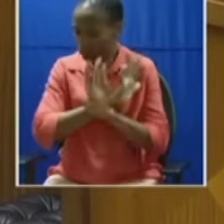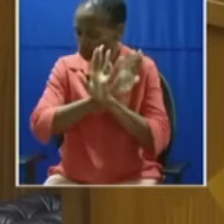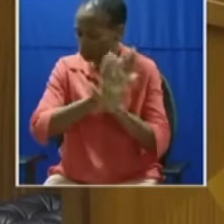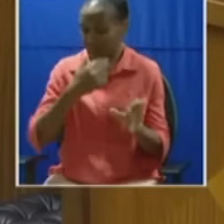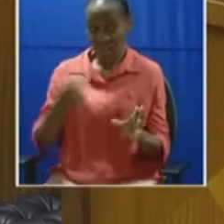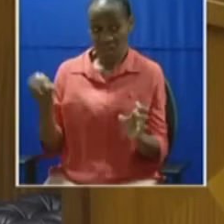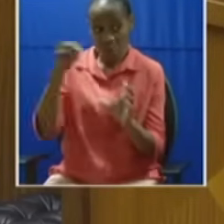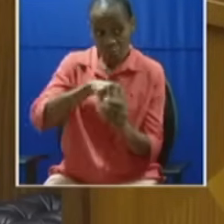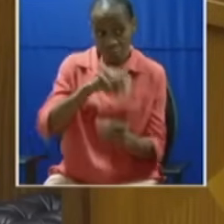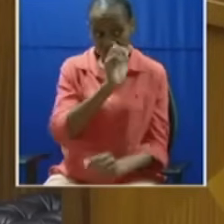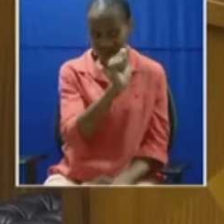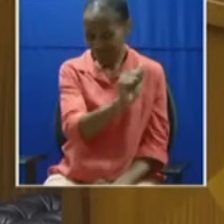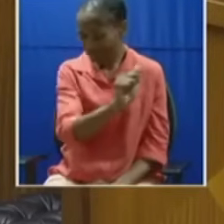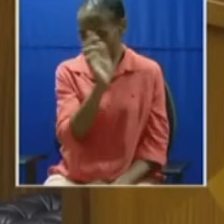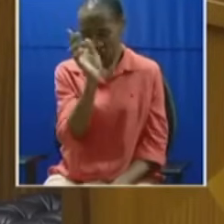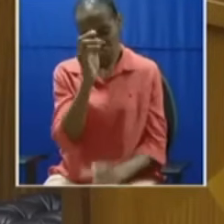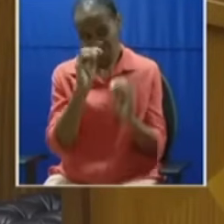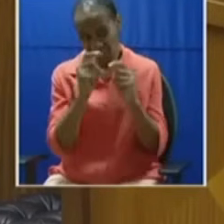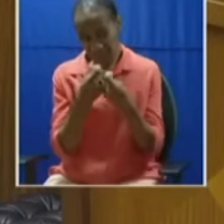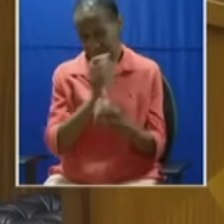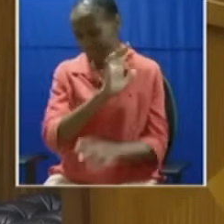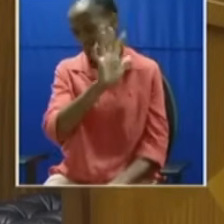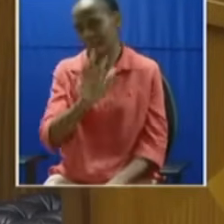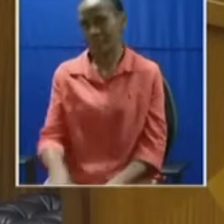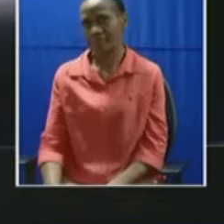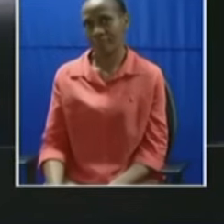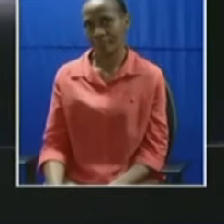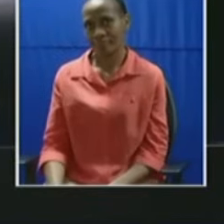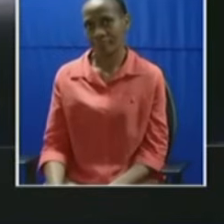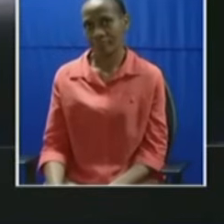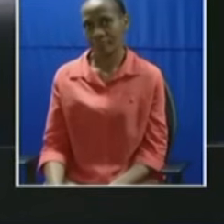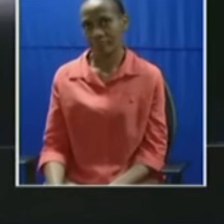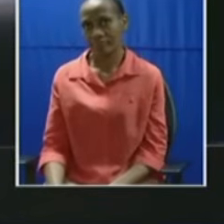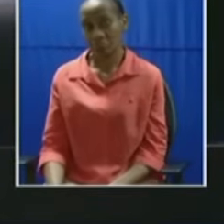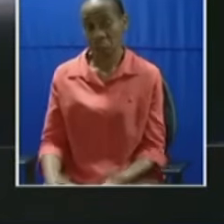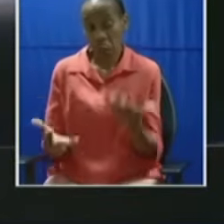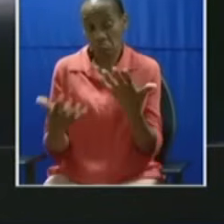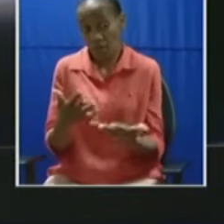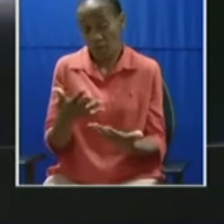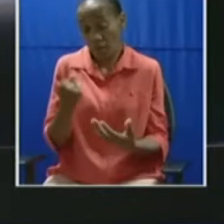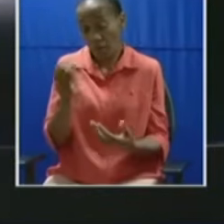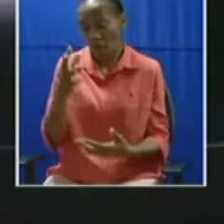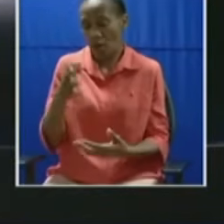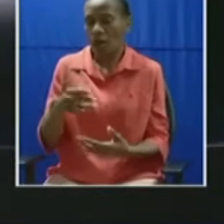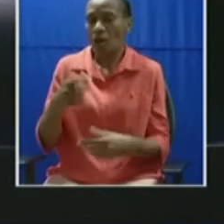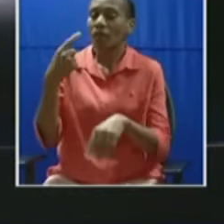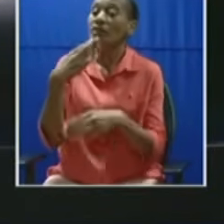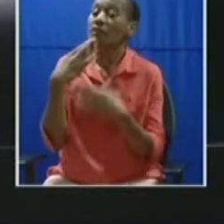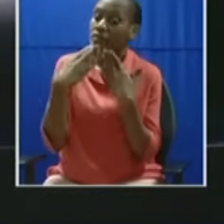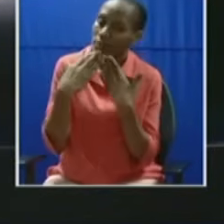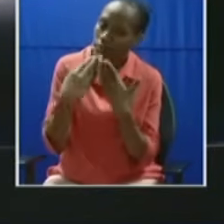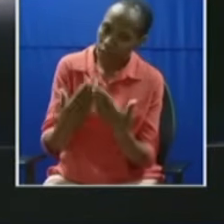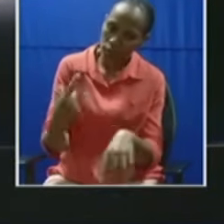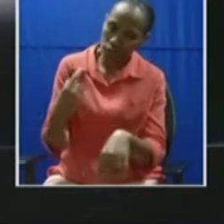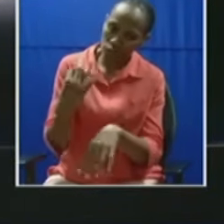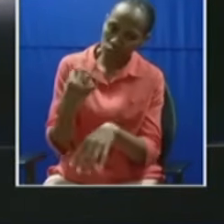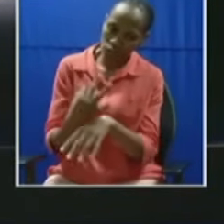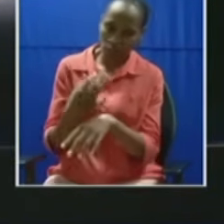that trip. Thank you. Thank you, sir. If you are interested to hear, your time has expired. You must come to our